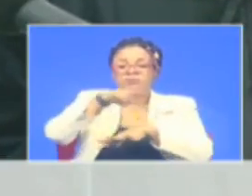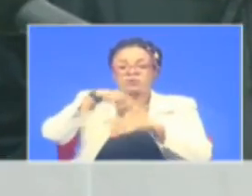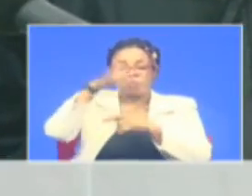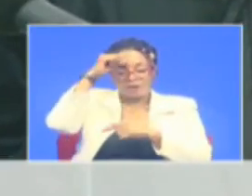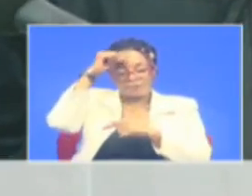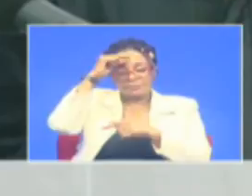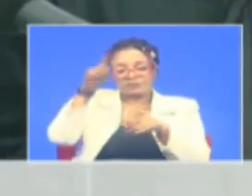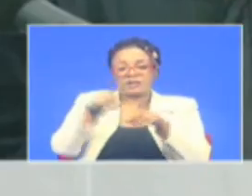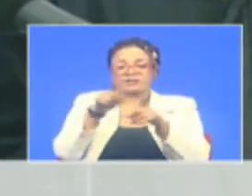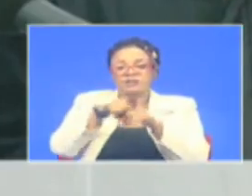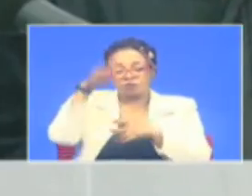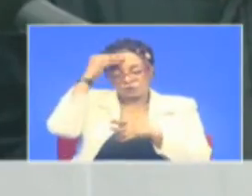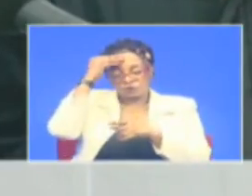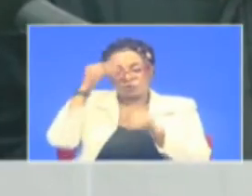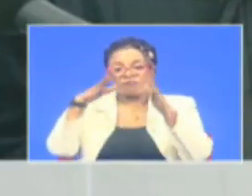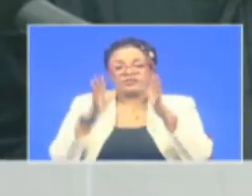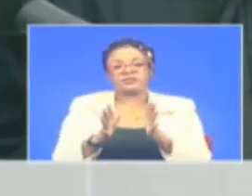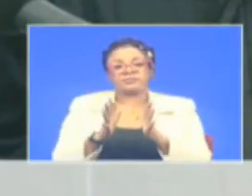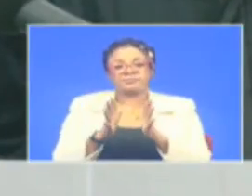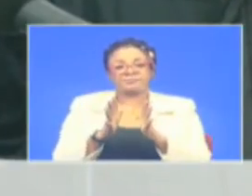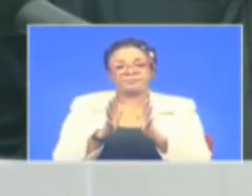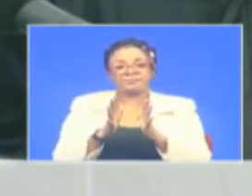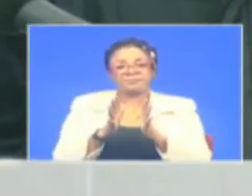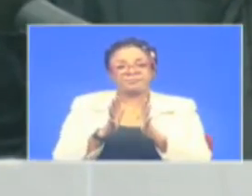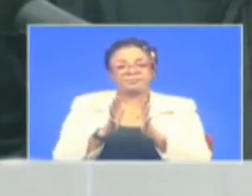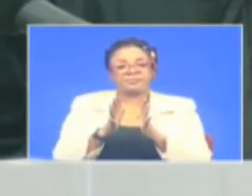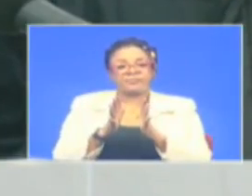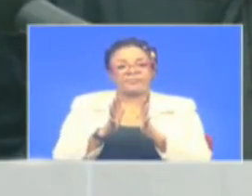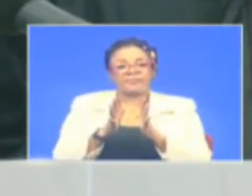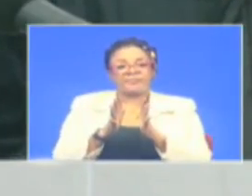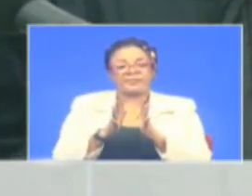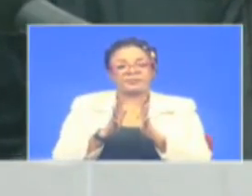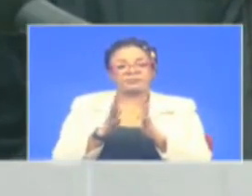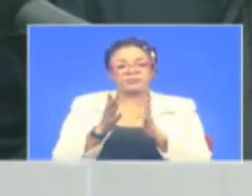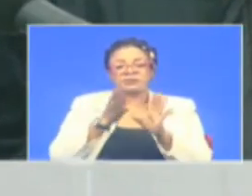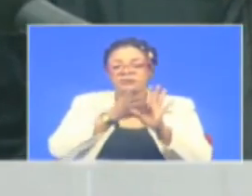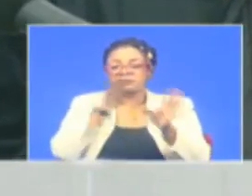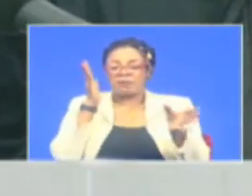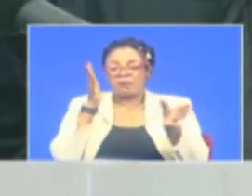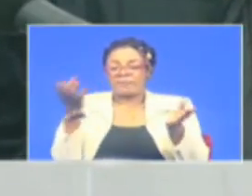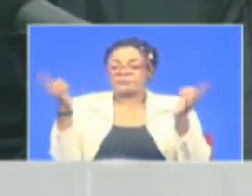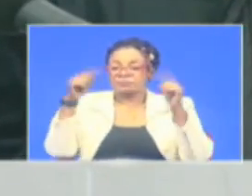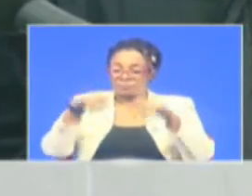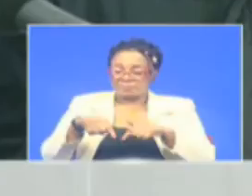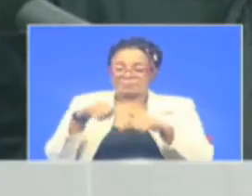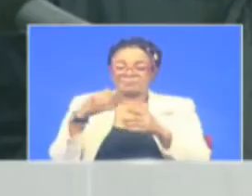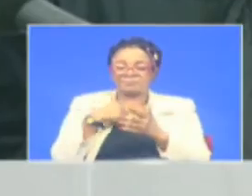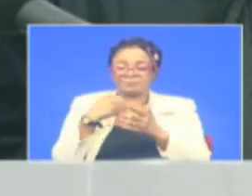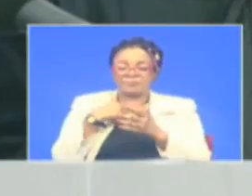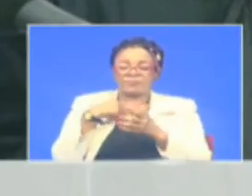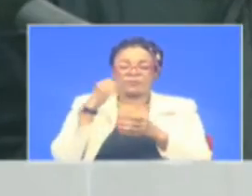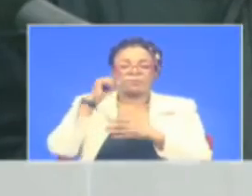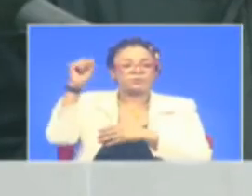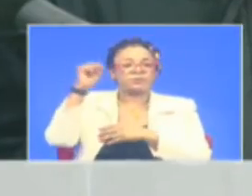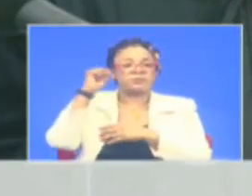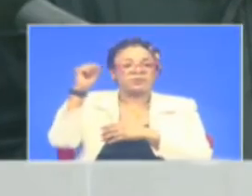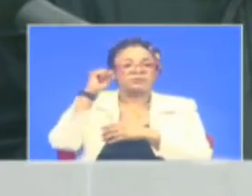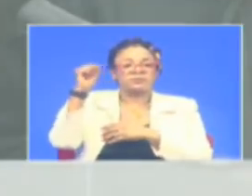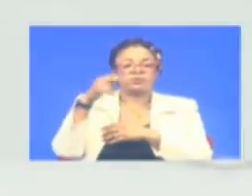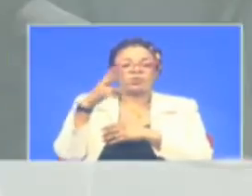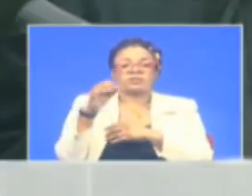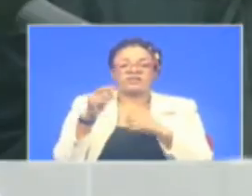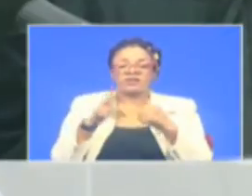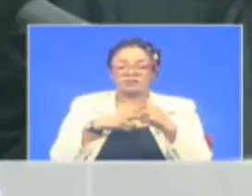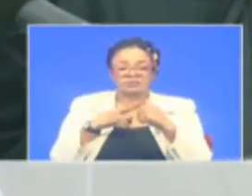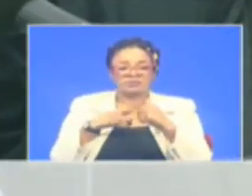an education officer, and resigned to come and join elective politics in